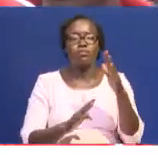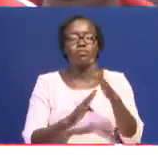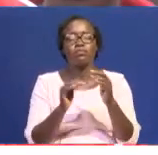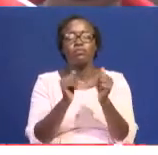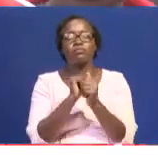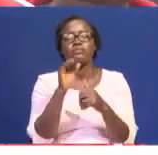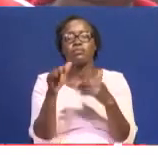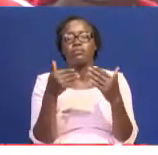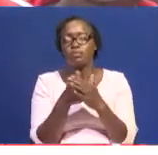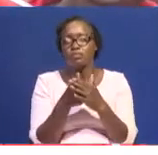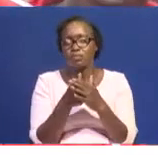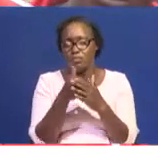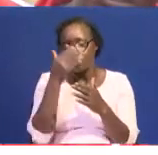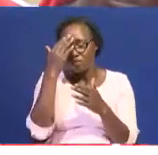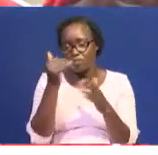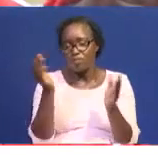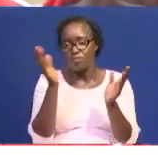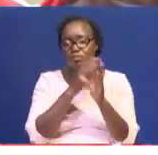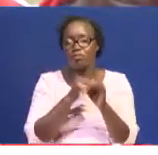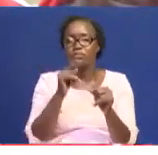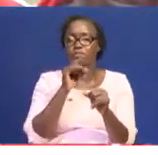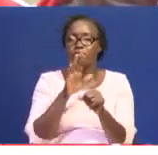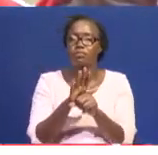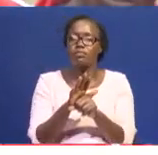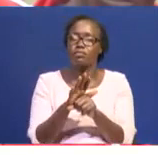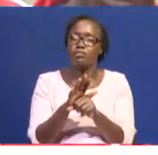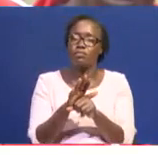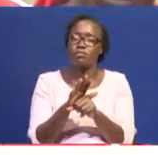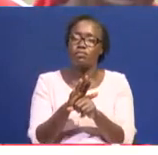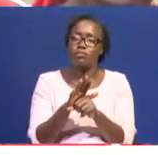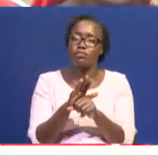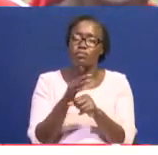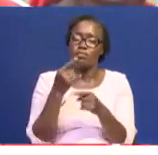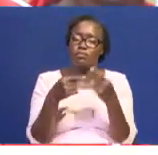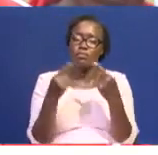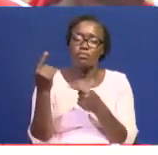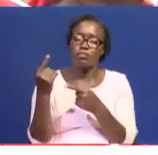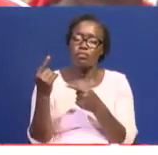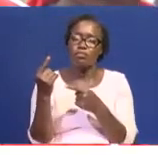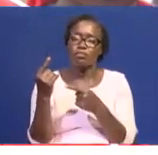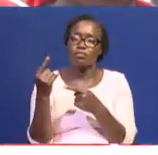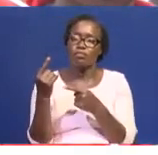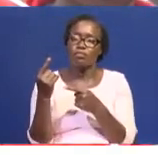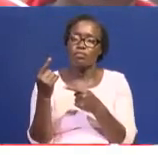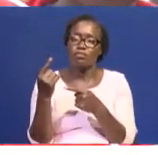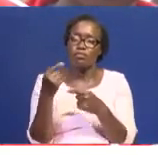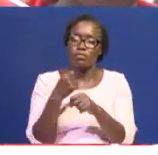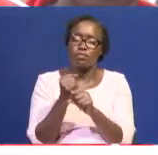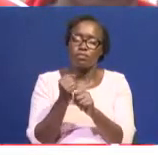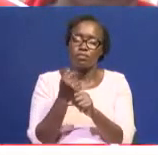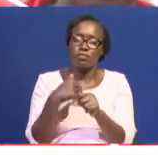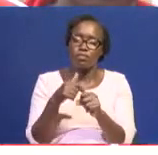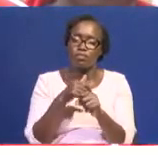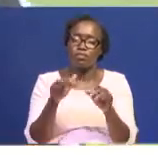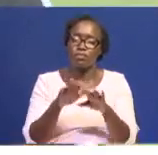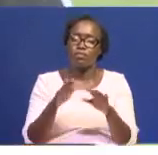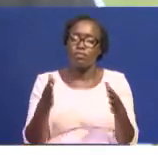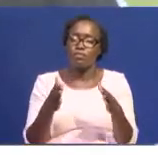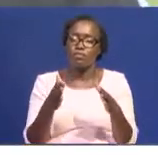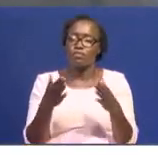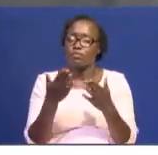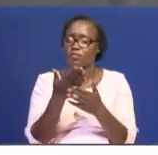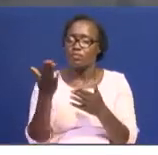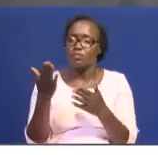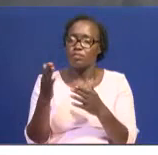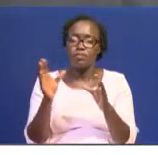wote. Juu president huko alituahidi tukishinda atatundia sherehe huko kwake. The